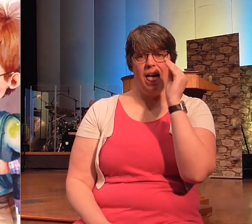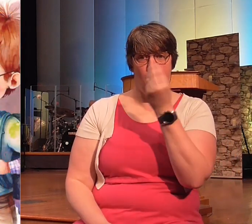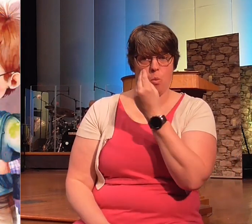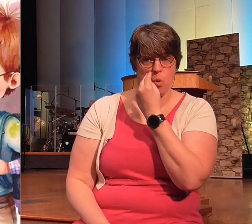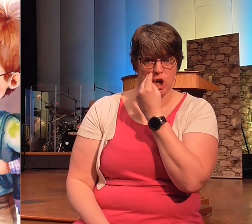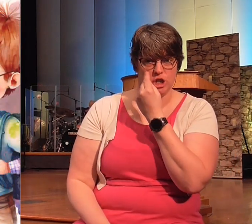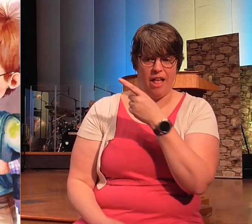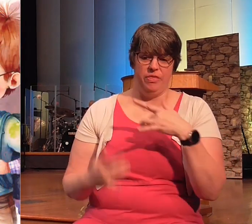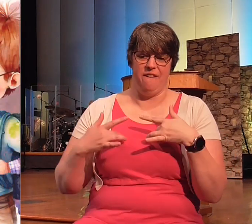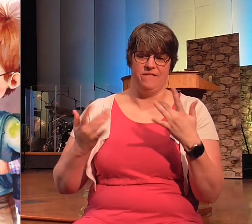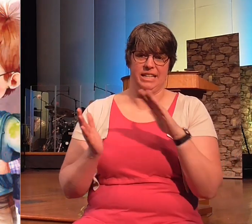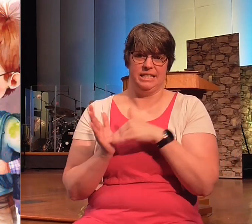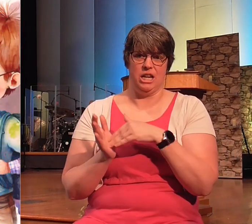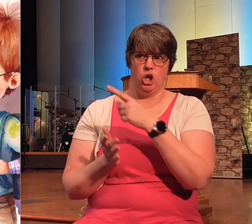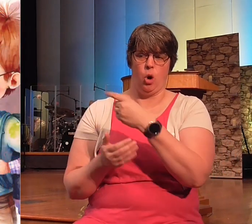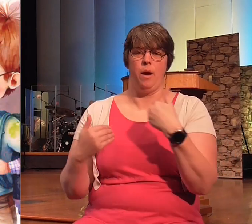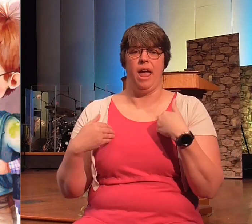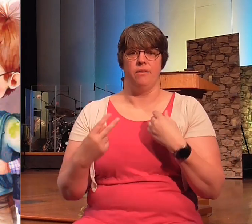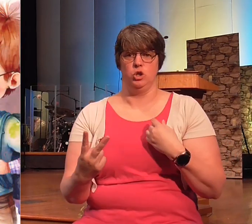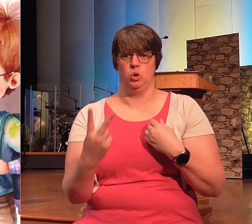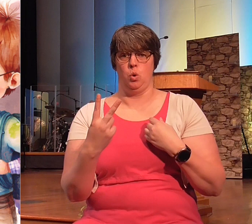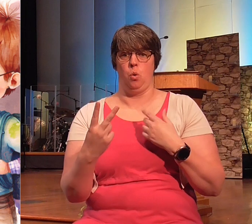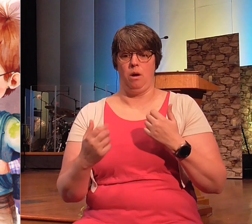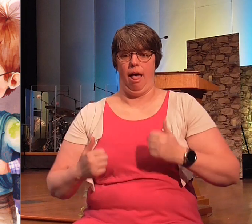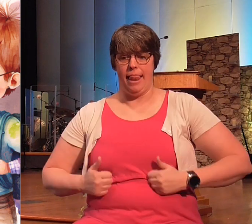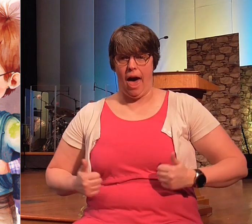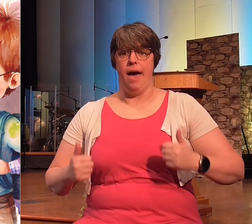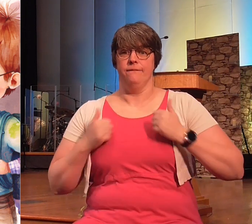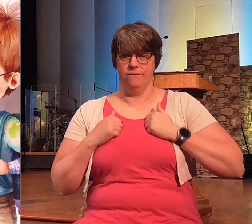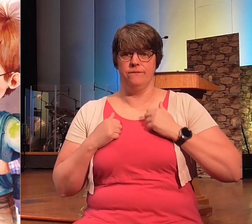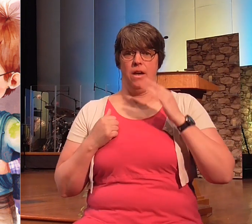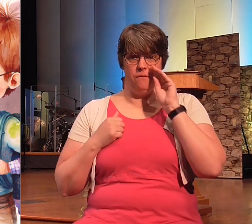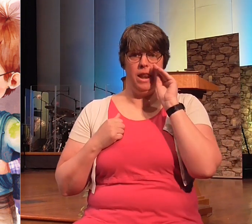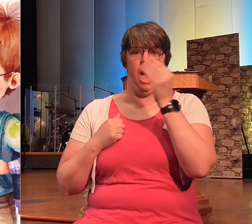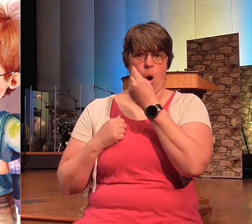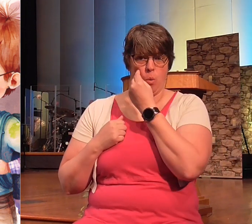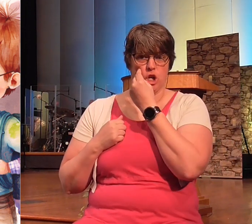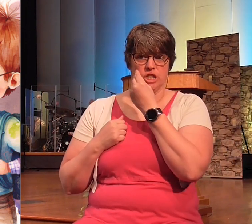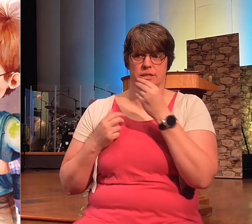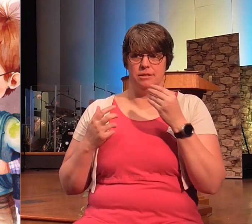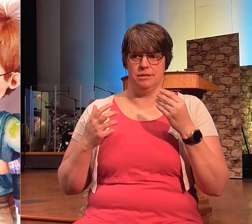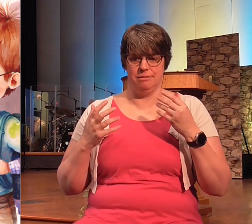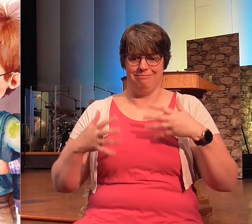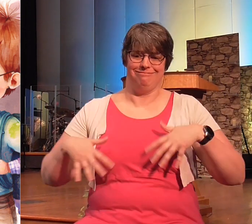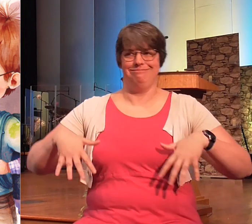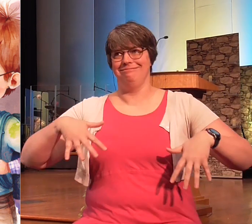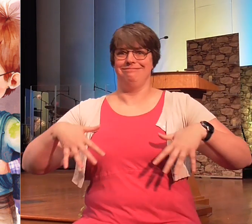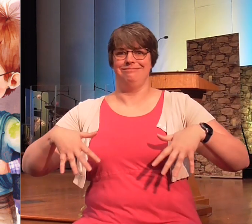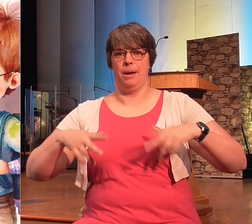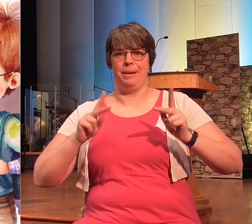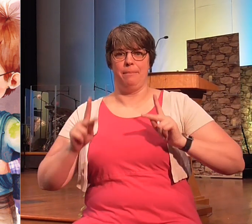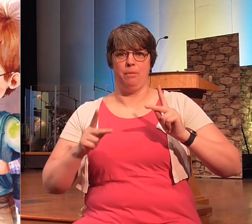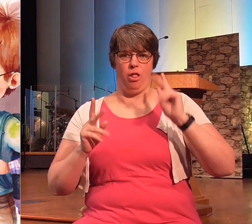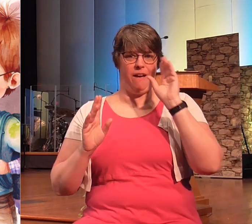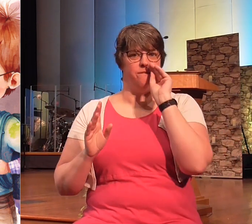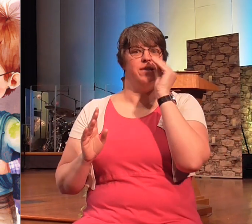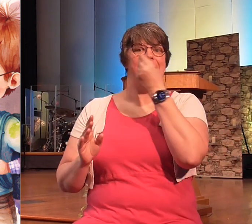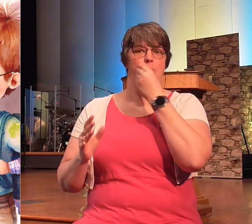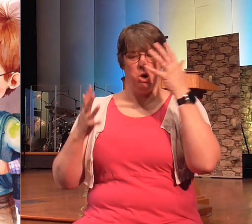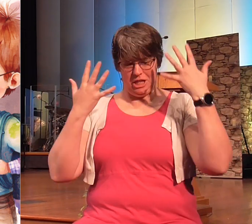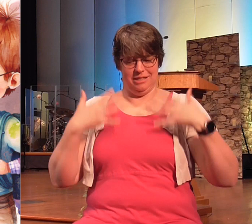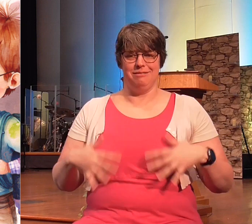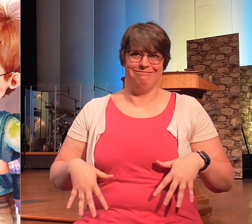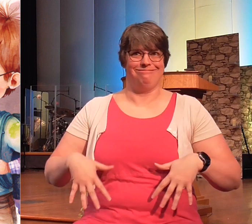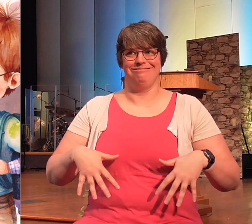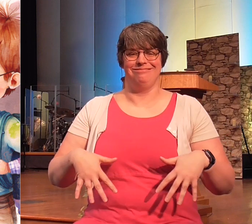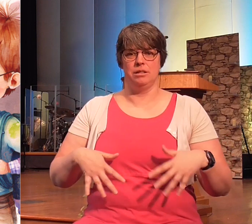center right over here. We have 2 live flowers out there. Chris and Mike dressed as flowers, and you can purchase a flower to